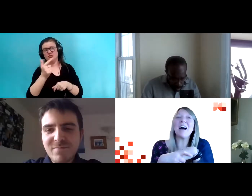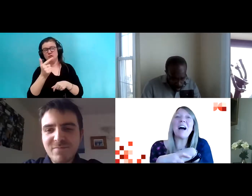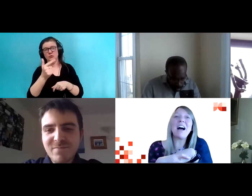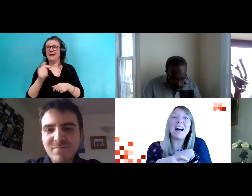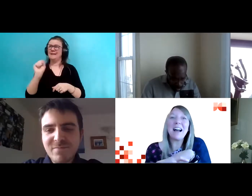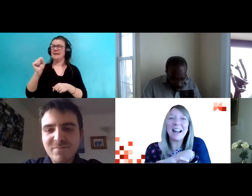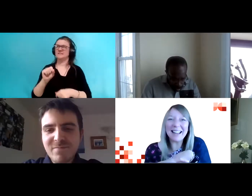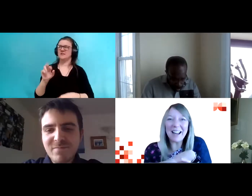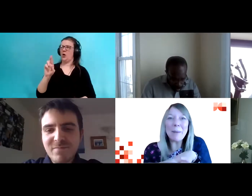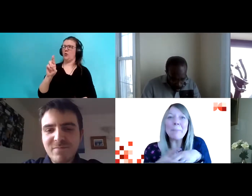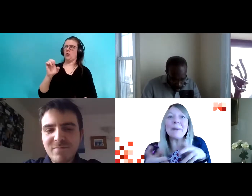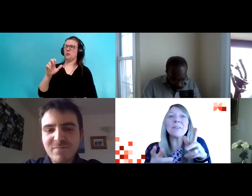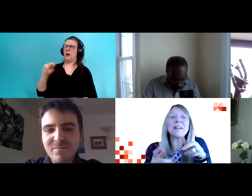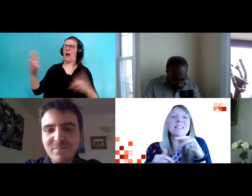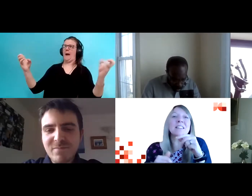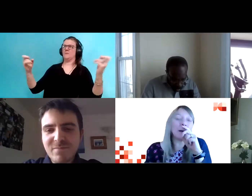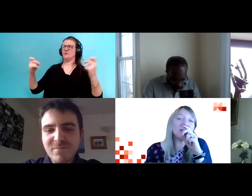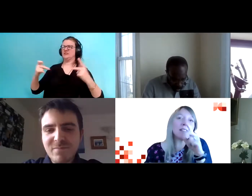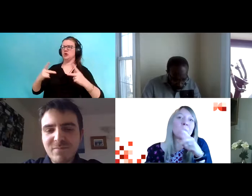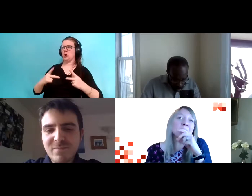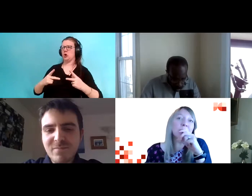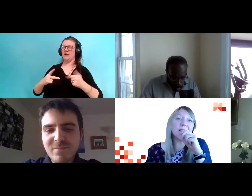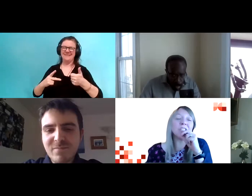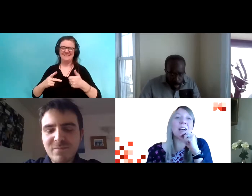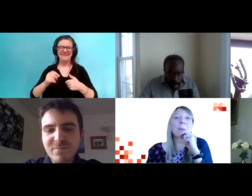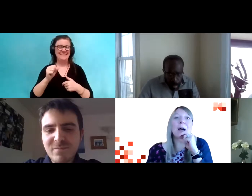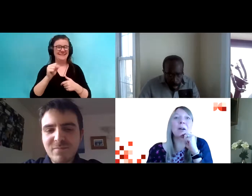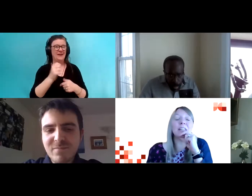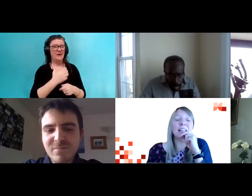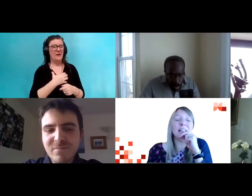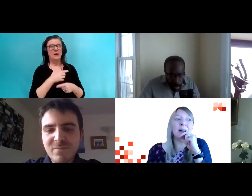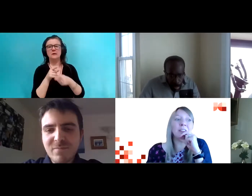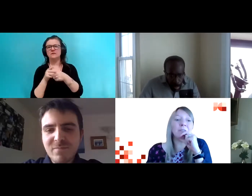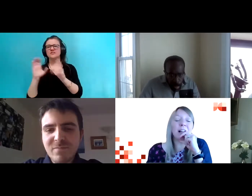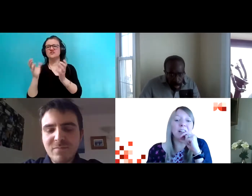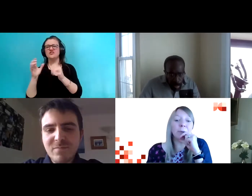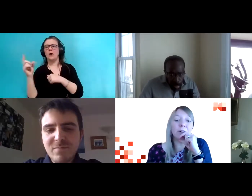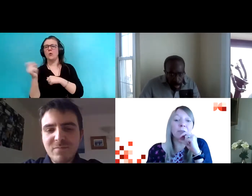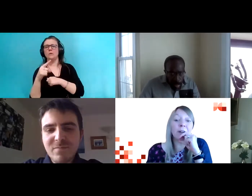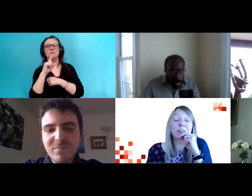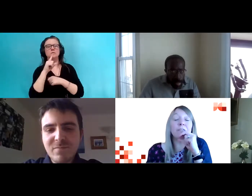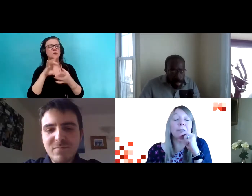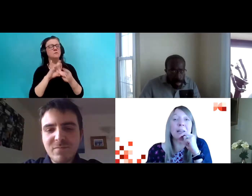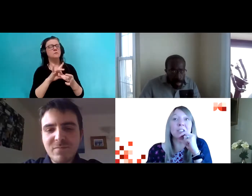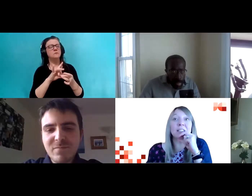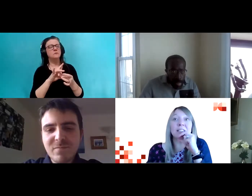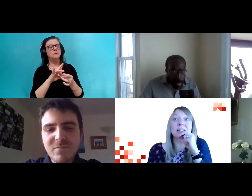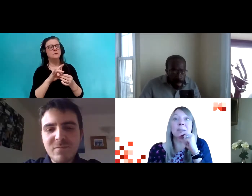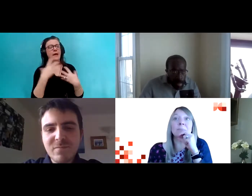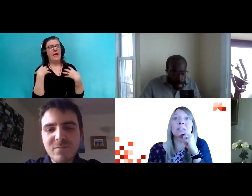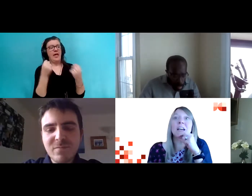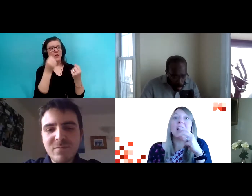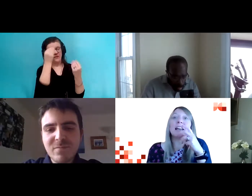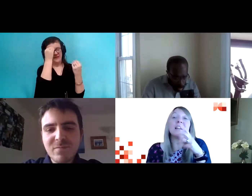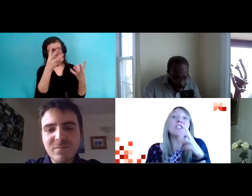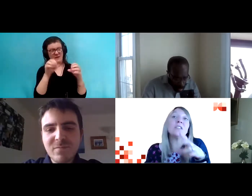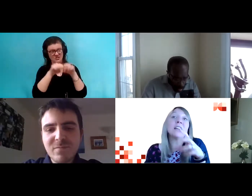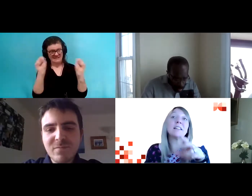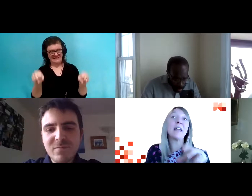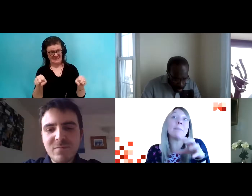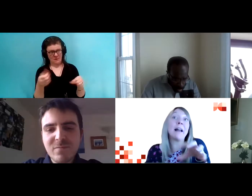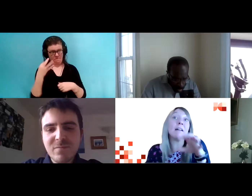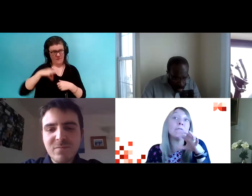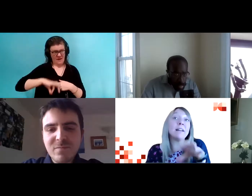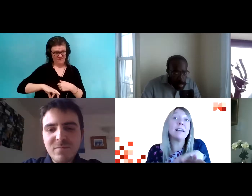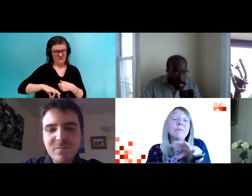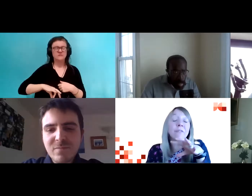can attend again. I'm happy to answer the question. There was one in the chat about the value of health information systems. Please. I